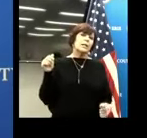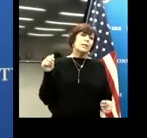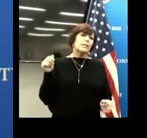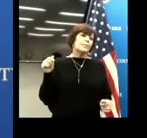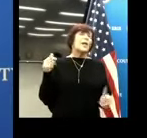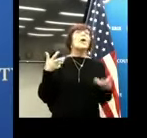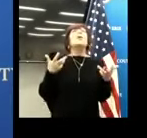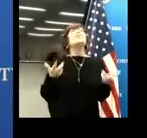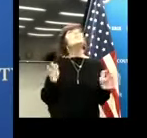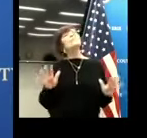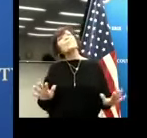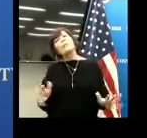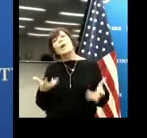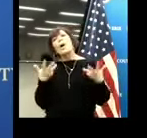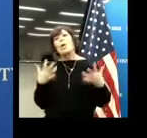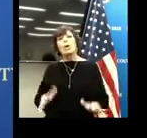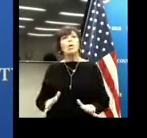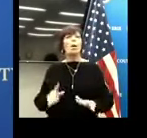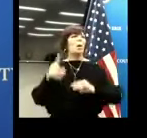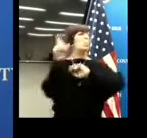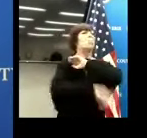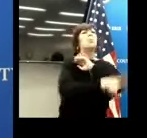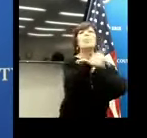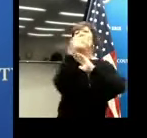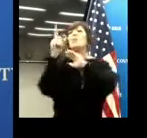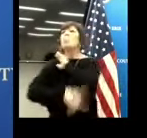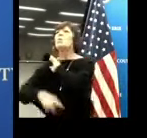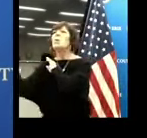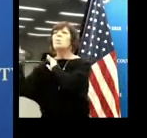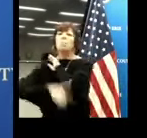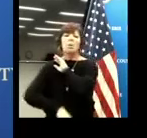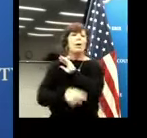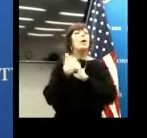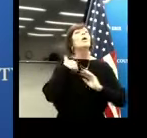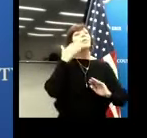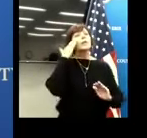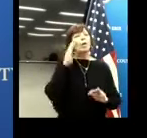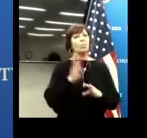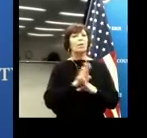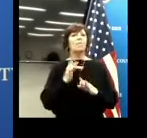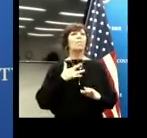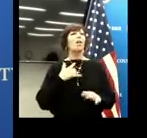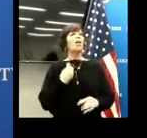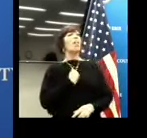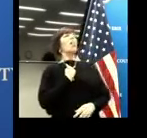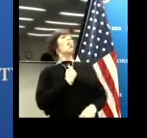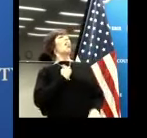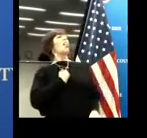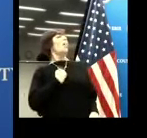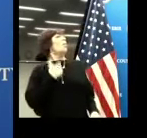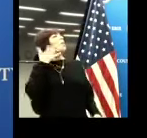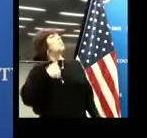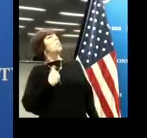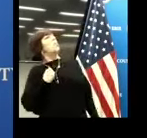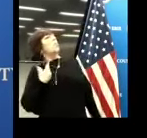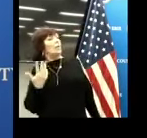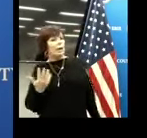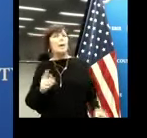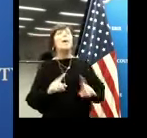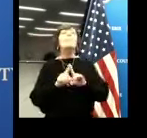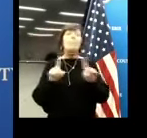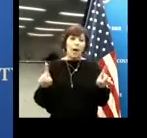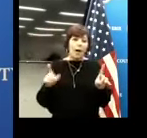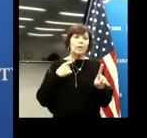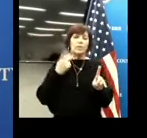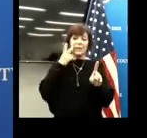We don't want to make it seem like we're penalizing one industry. We know businesses are going to feel that way, but there is, and been seeing,